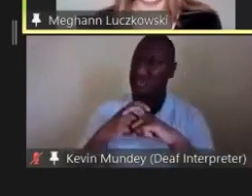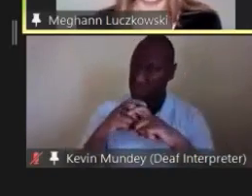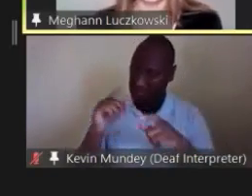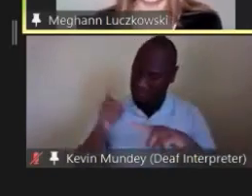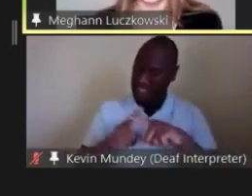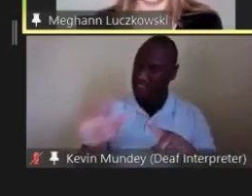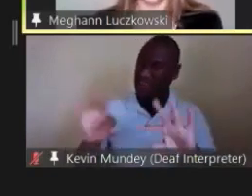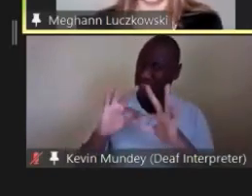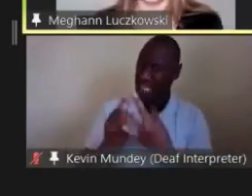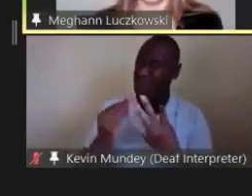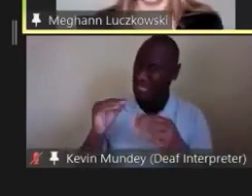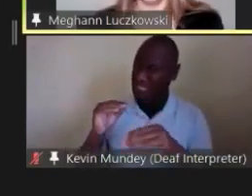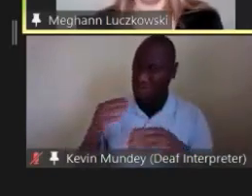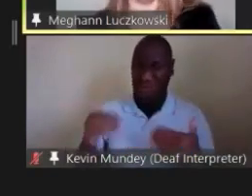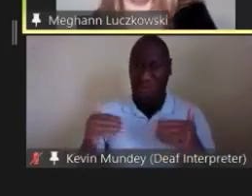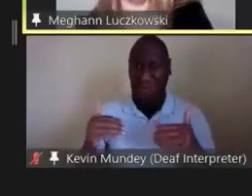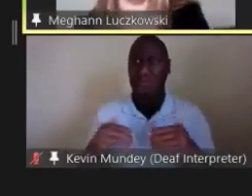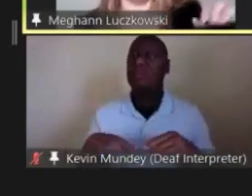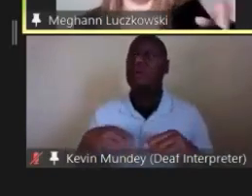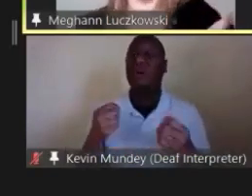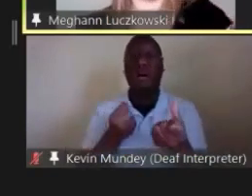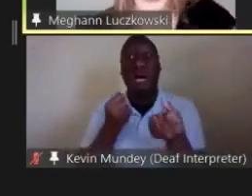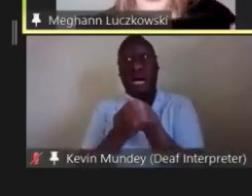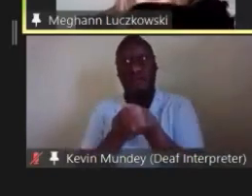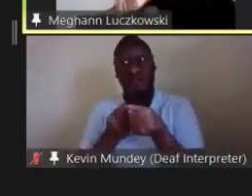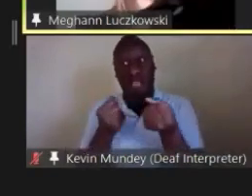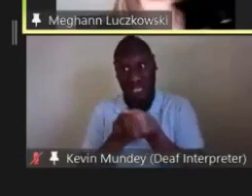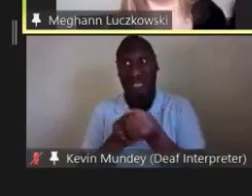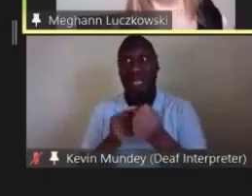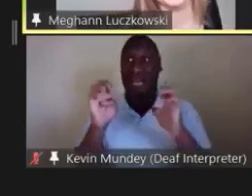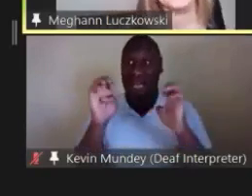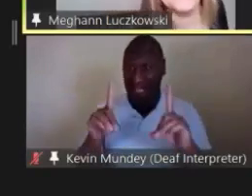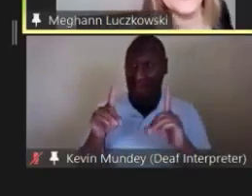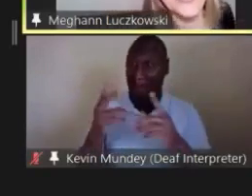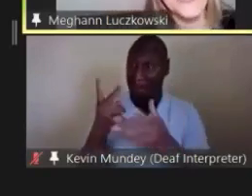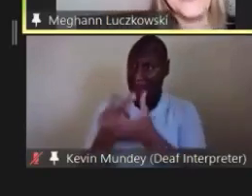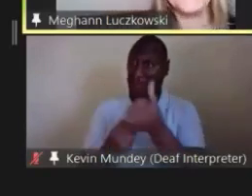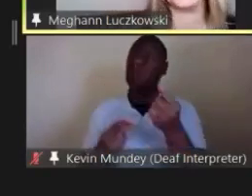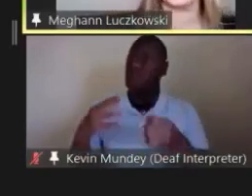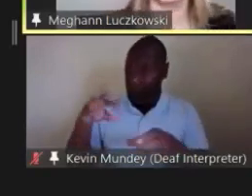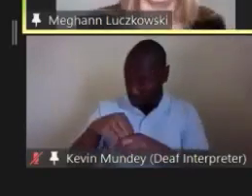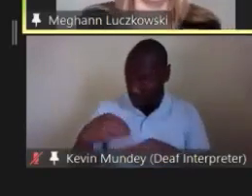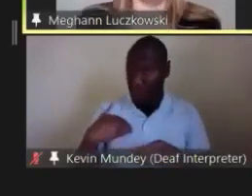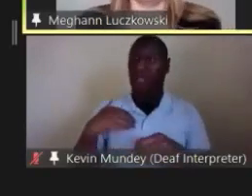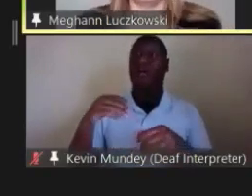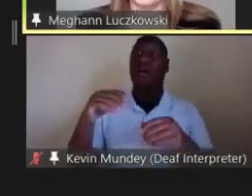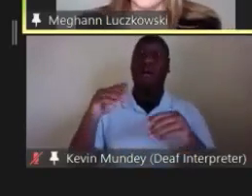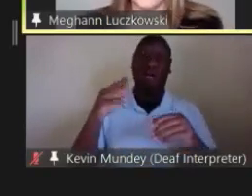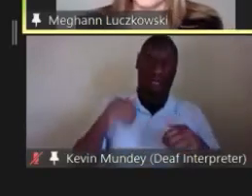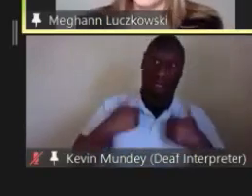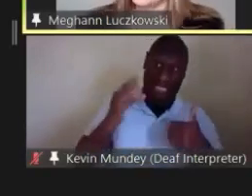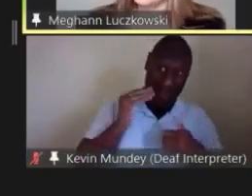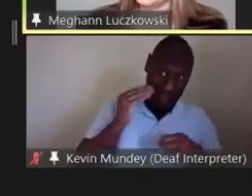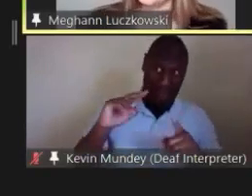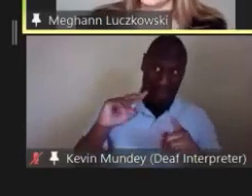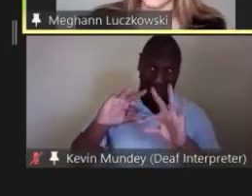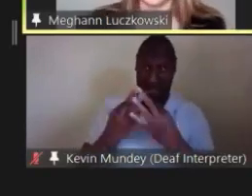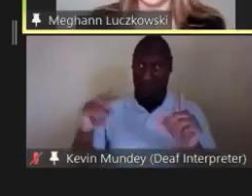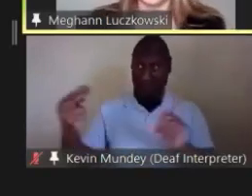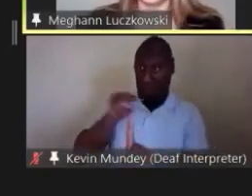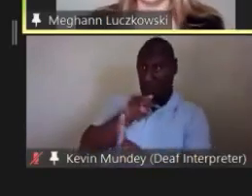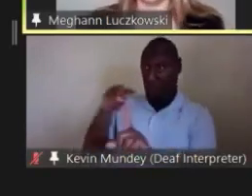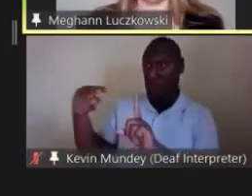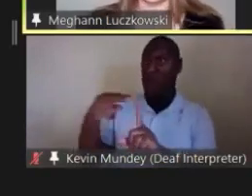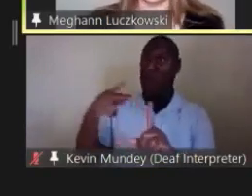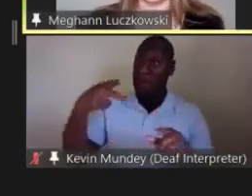to education and advocacy that is centered around the lived experience and the family voice, PA Families Need Nurses